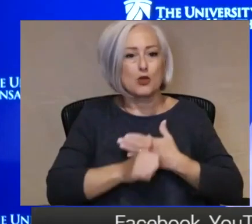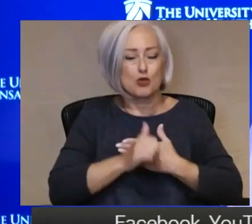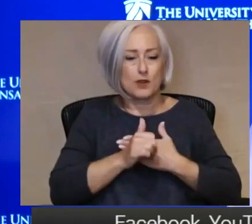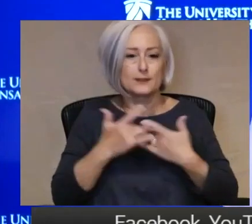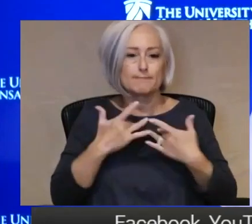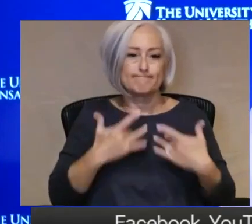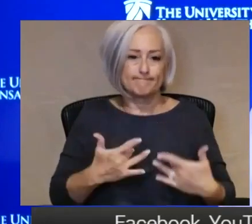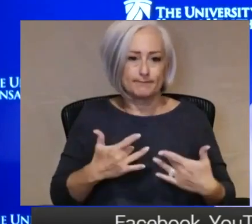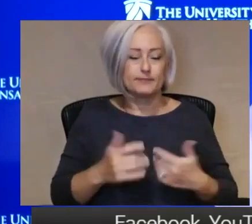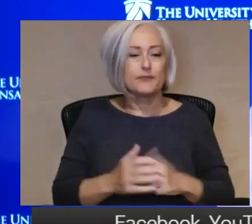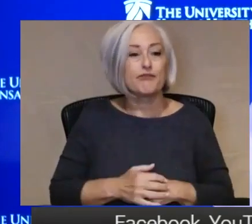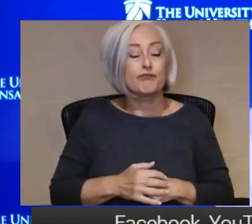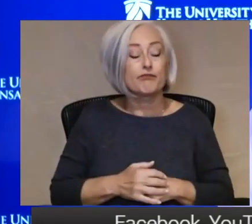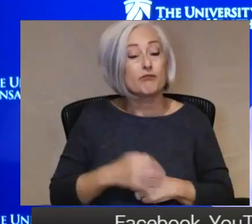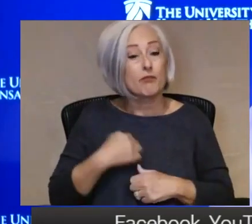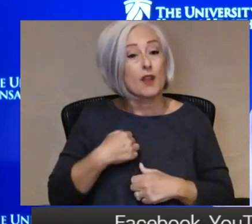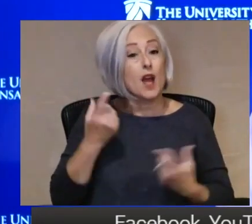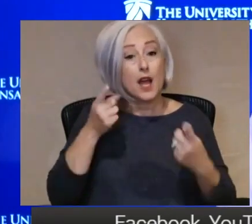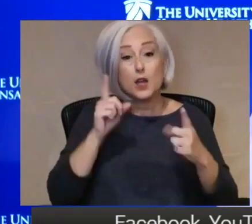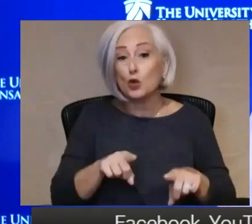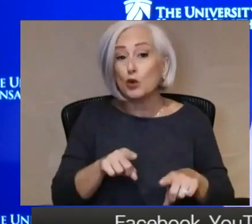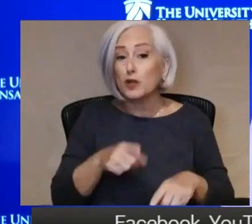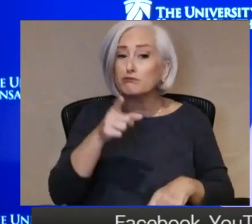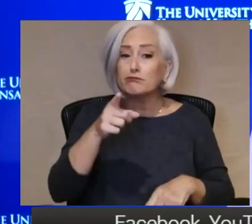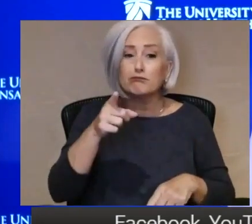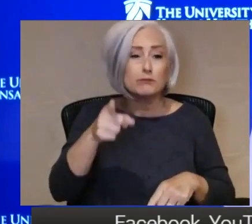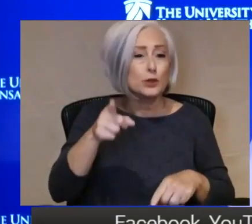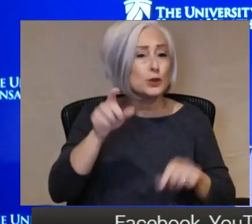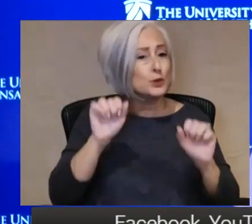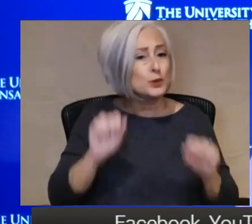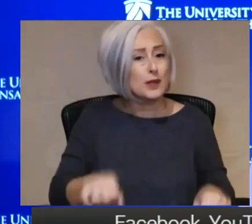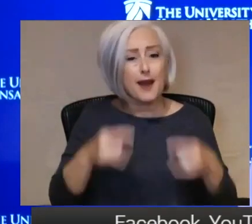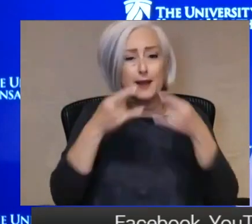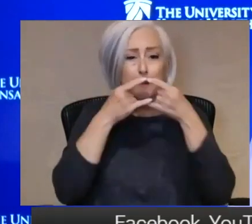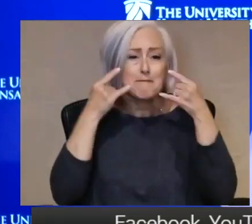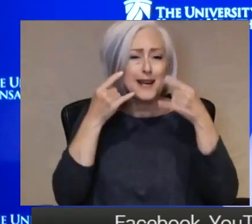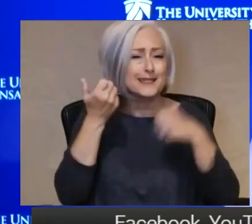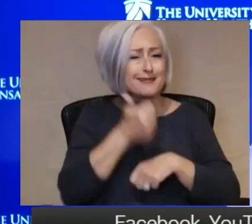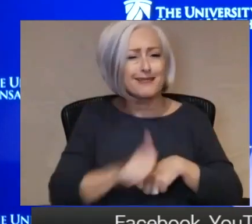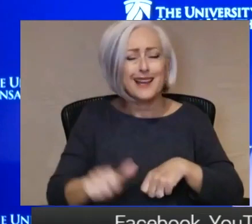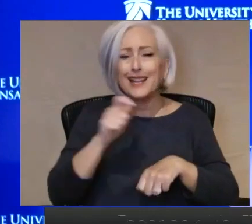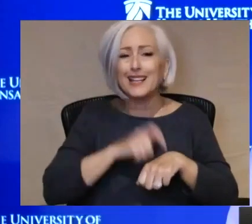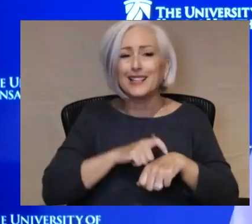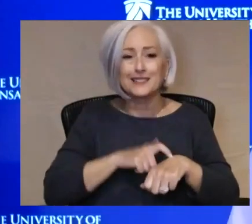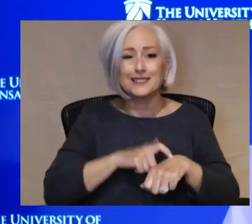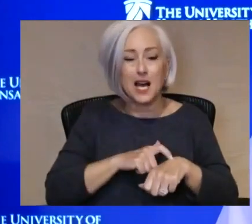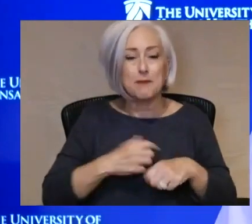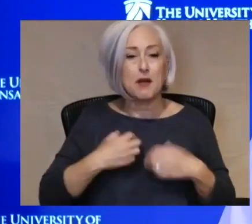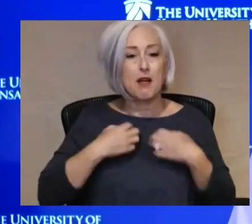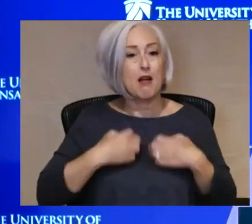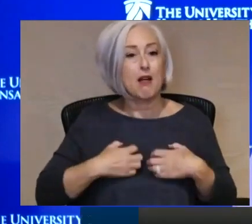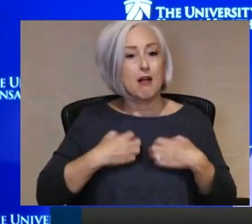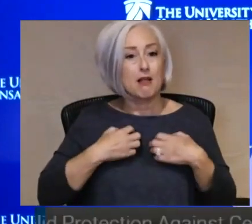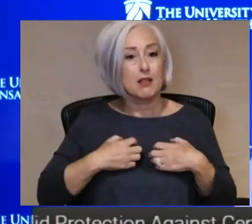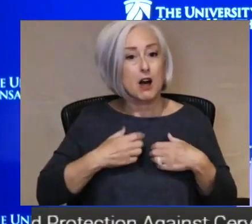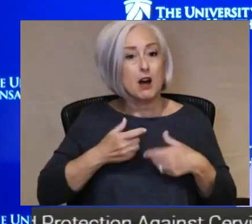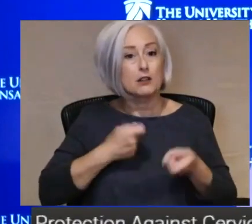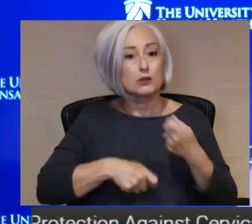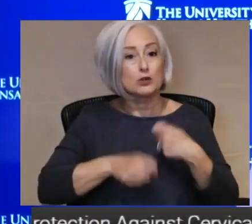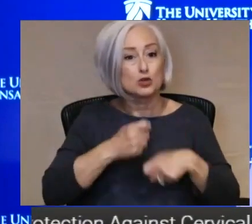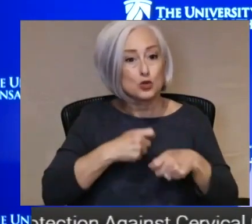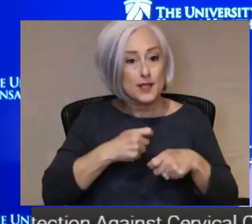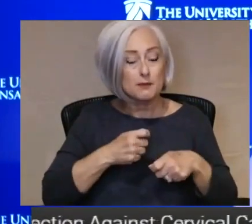also agree with you. You know, you can wear a mask anytime. You've talked about it before, lung transplant patients. We know our BMT patients and other patients that